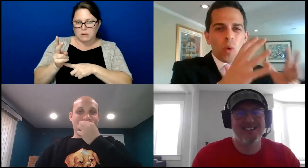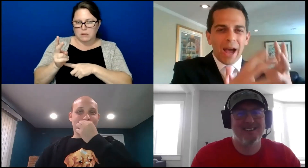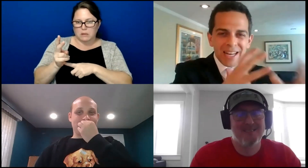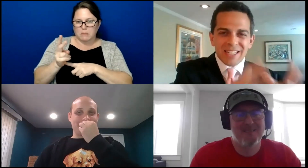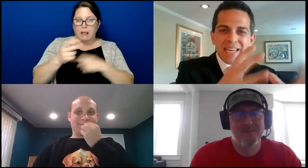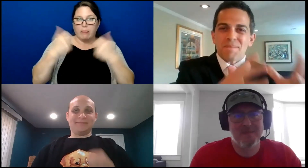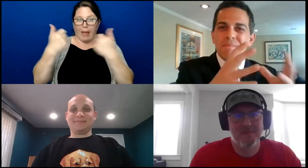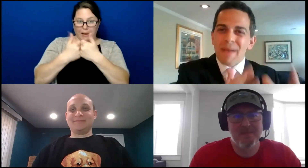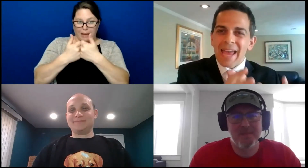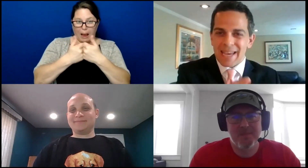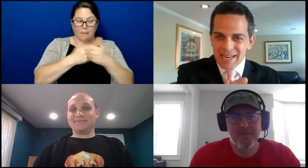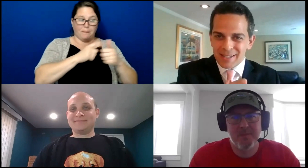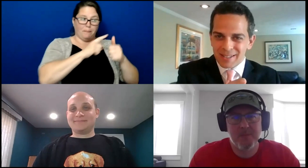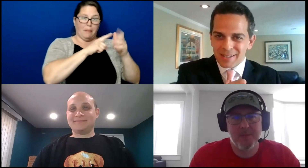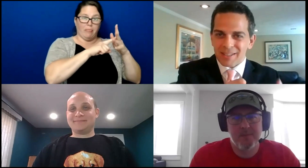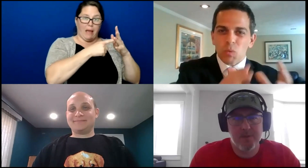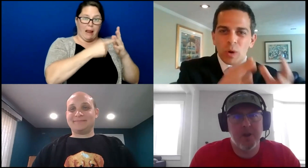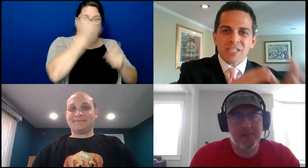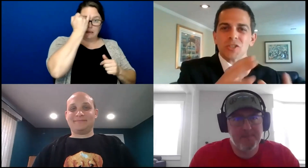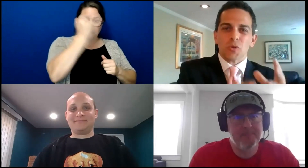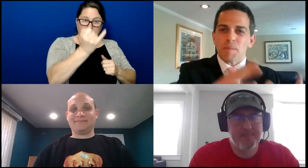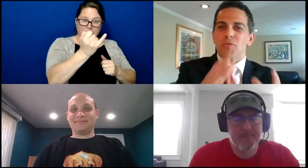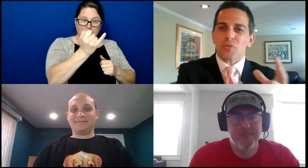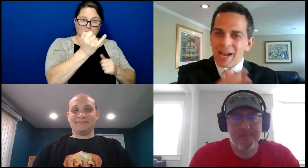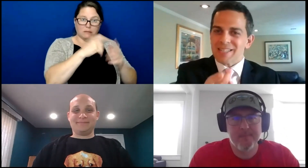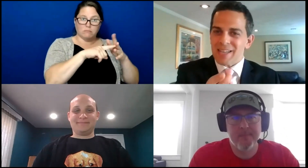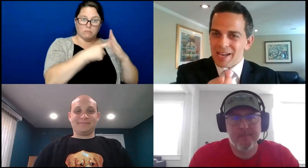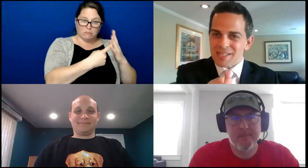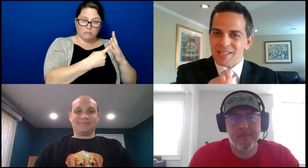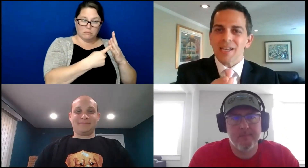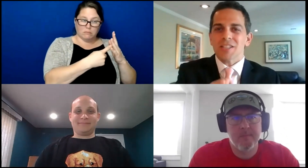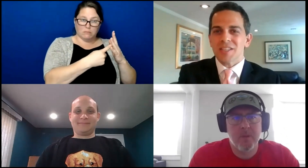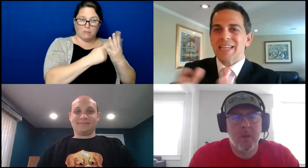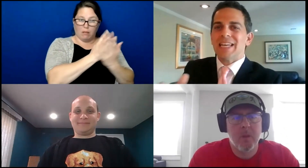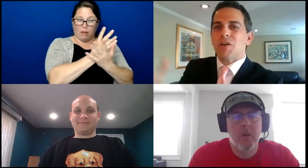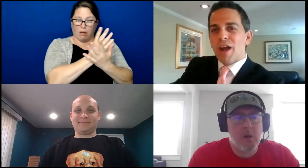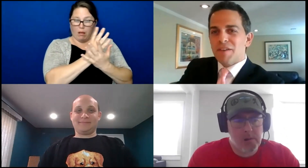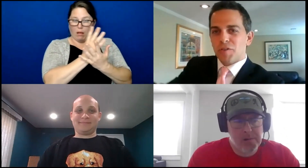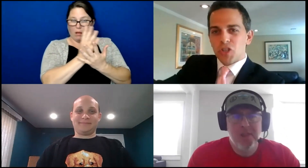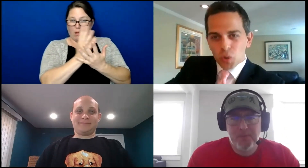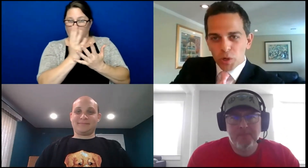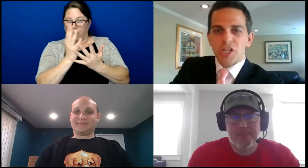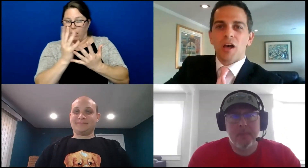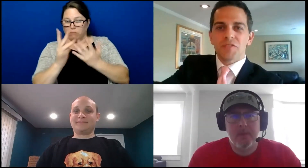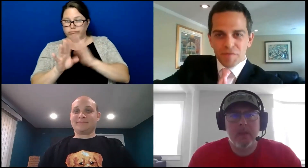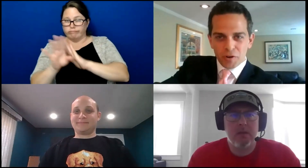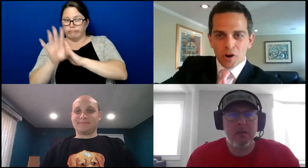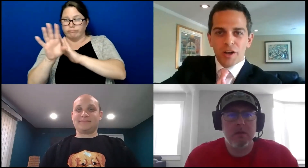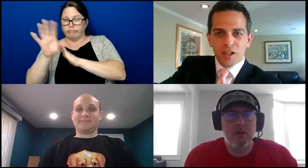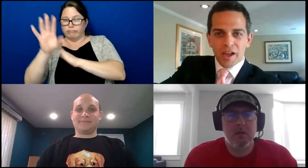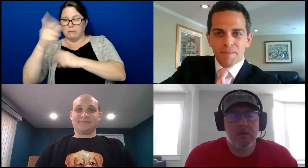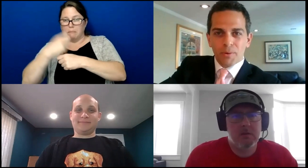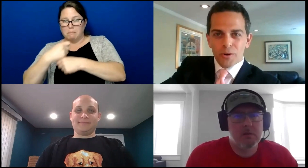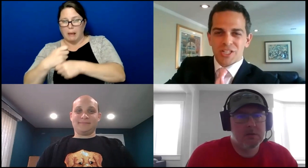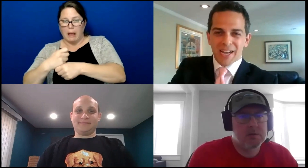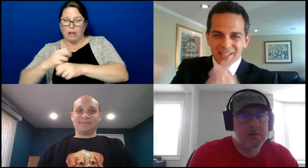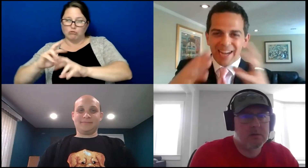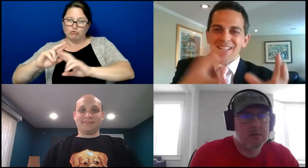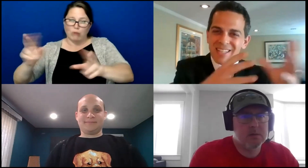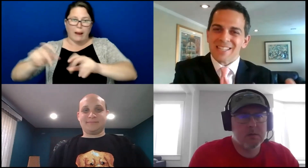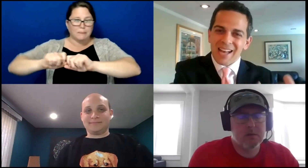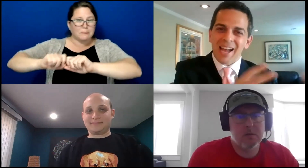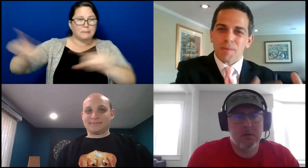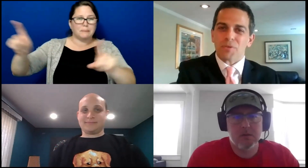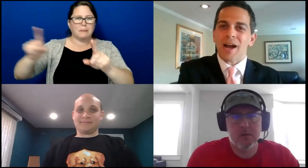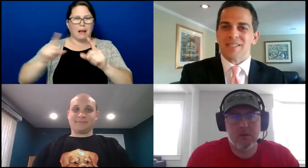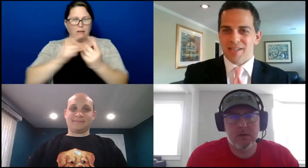game, how does it get made? Like, right. What is sort of the process to then get it ready for the store shelves and for online purchase? Like,